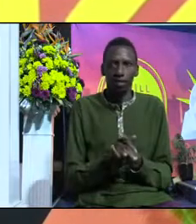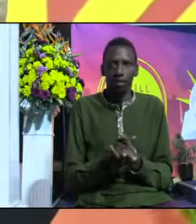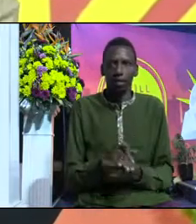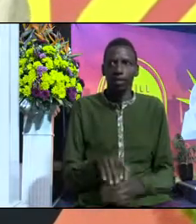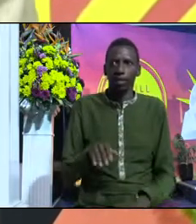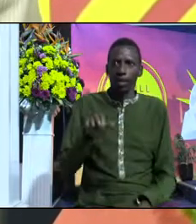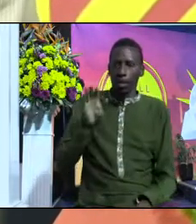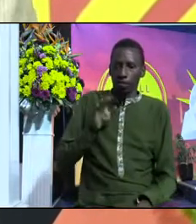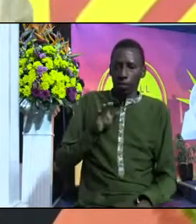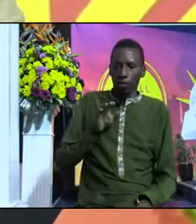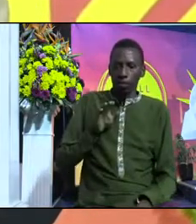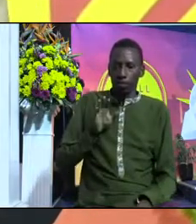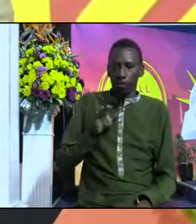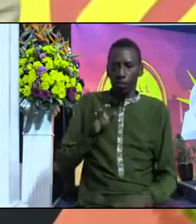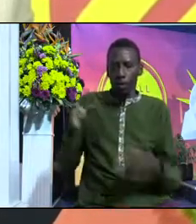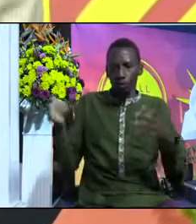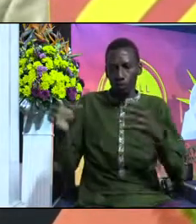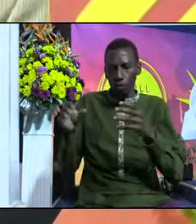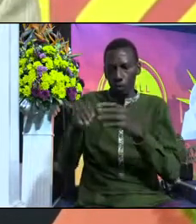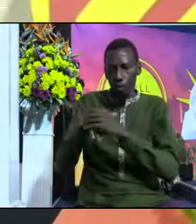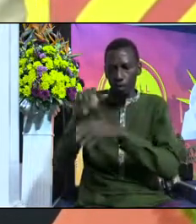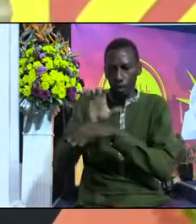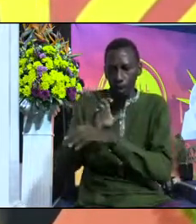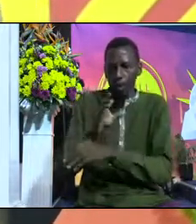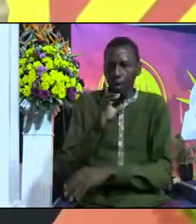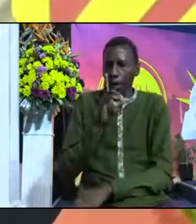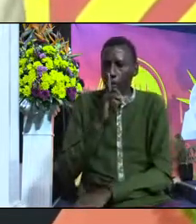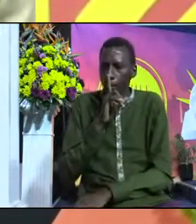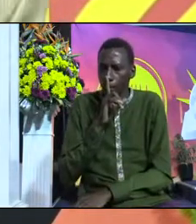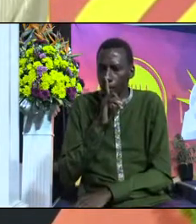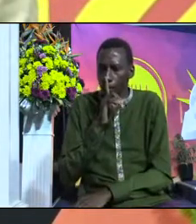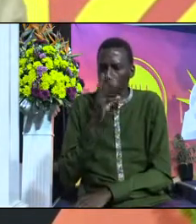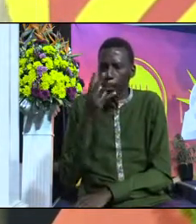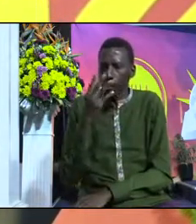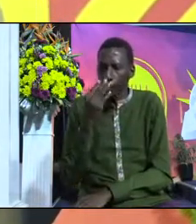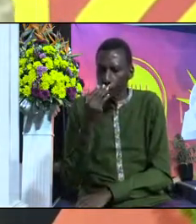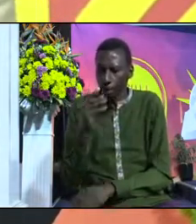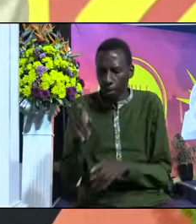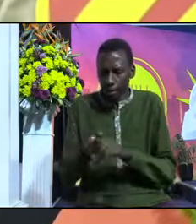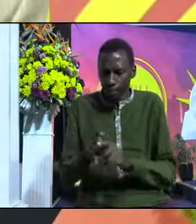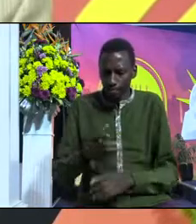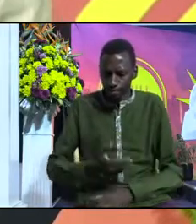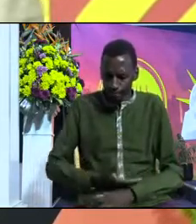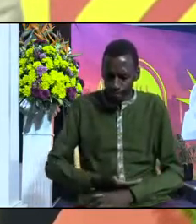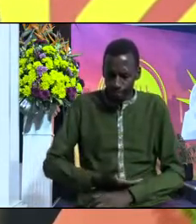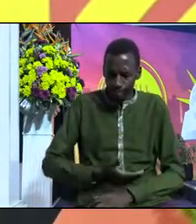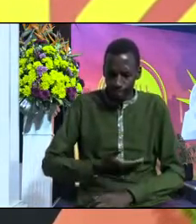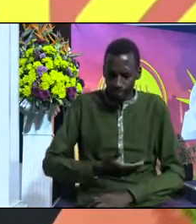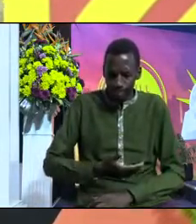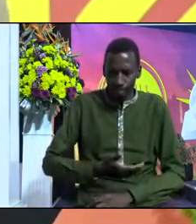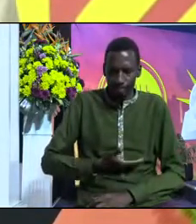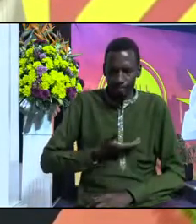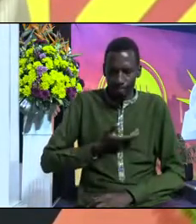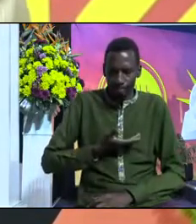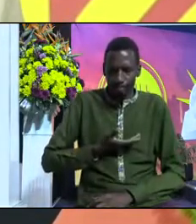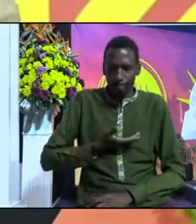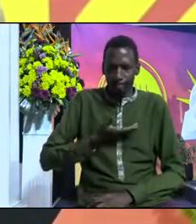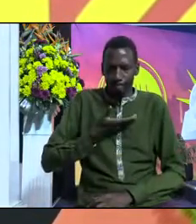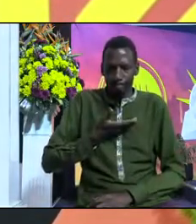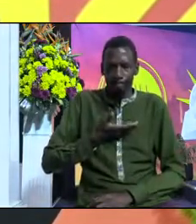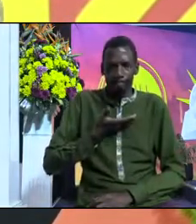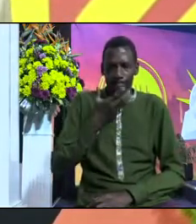were getting quieter and quieter and madder and madder and